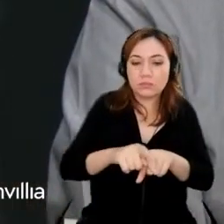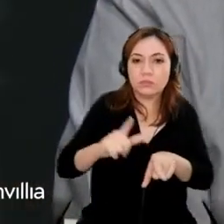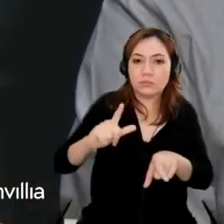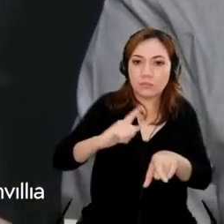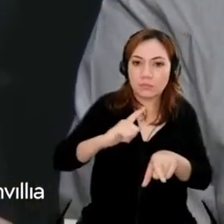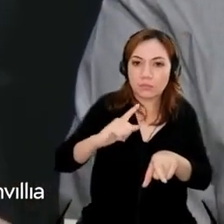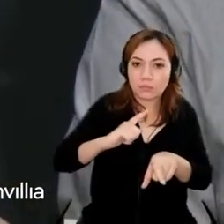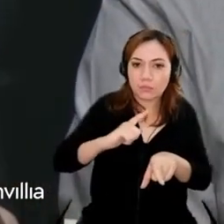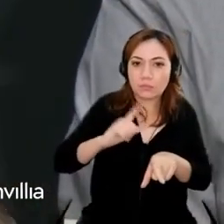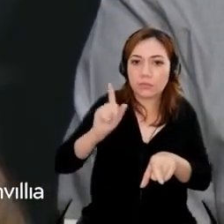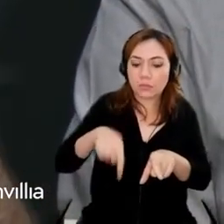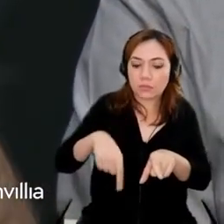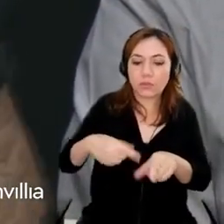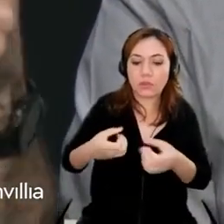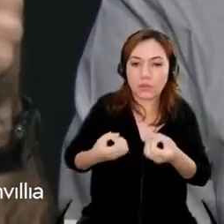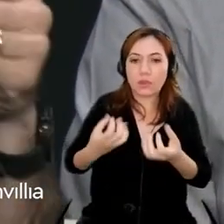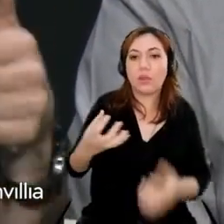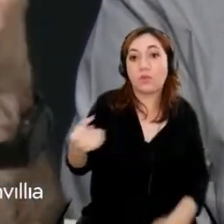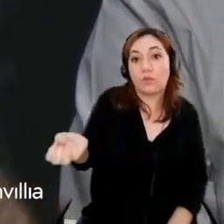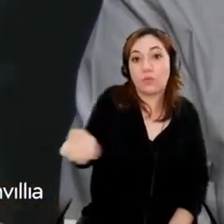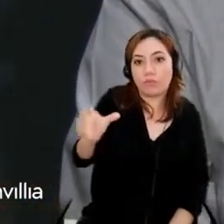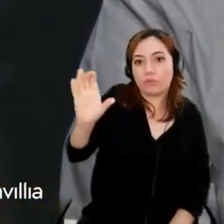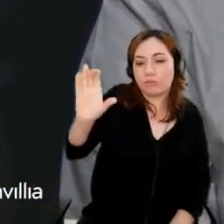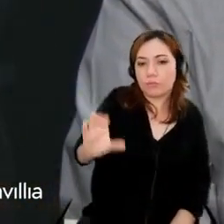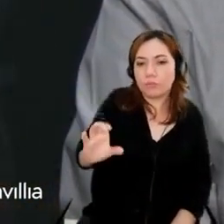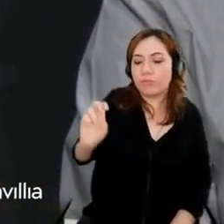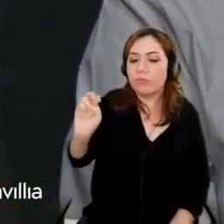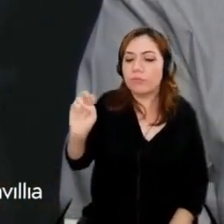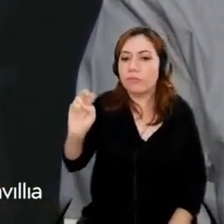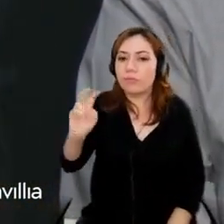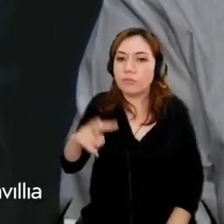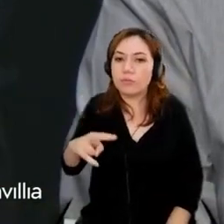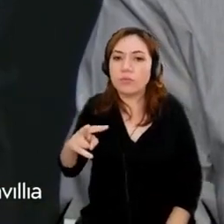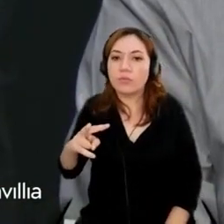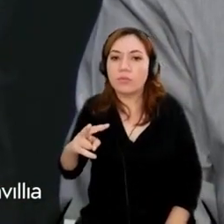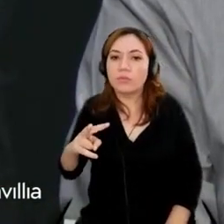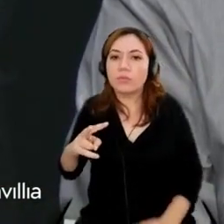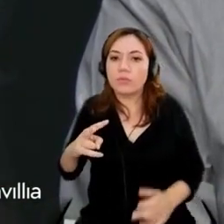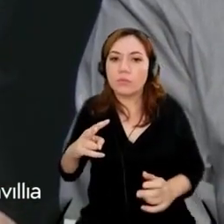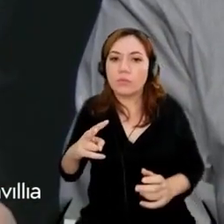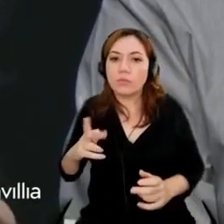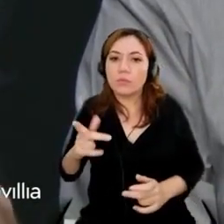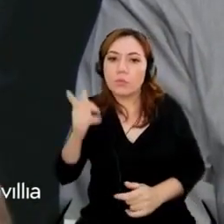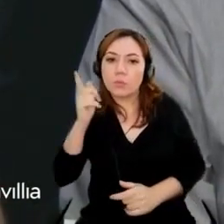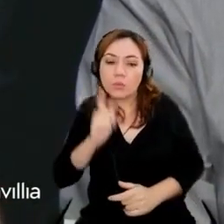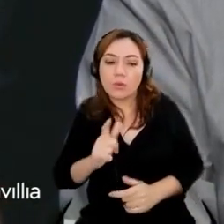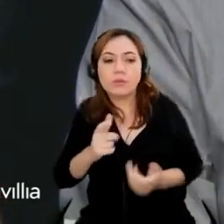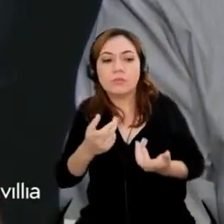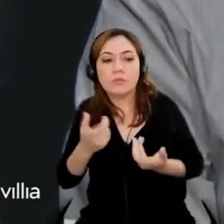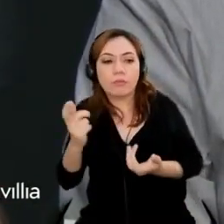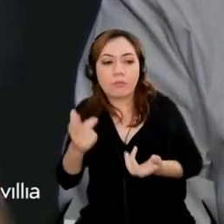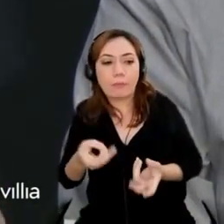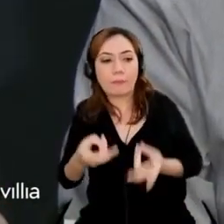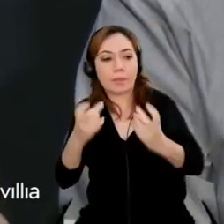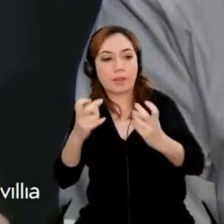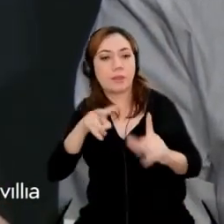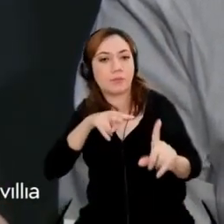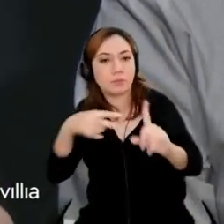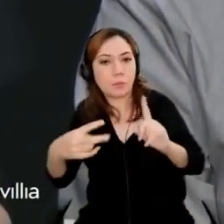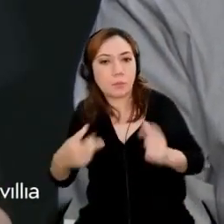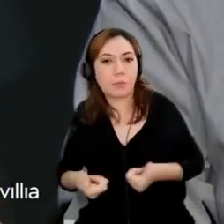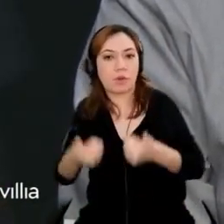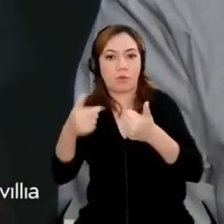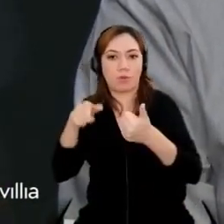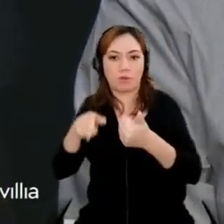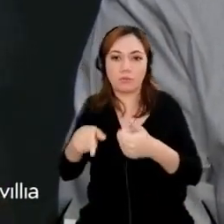that they have will look like better for a business, from a business perspective. And then they have improved their revenue capabilities,